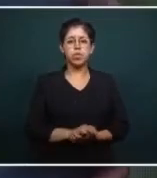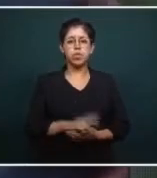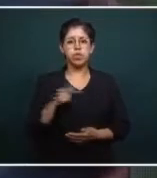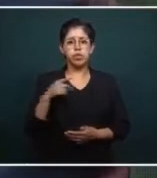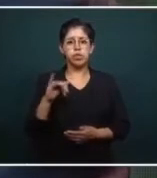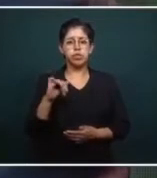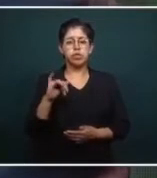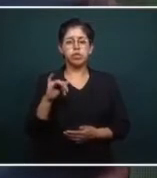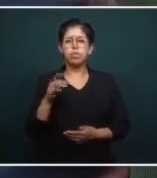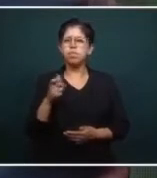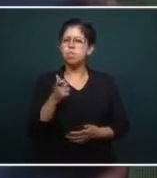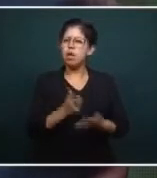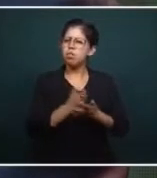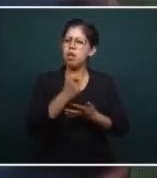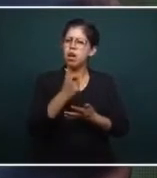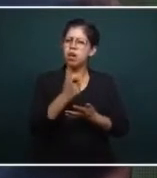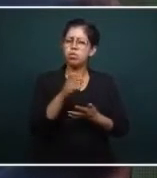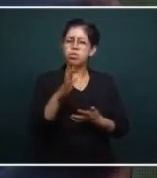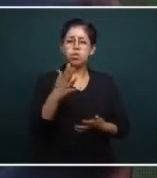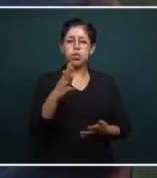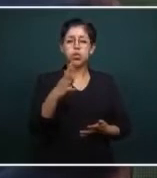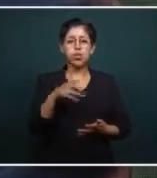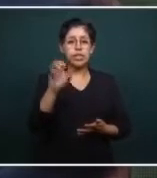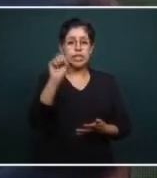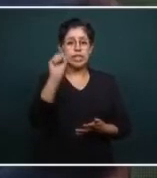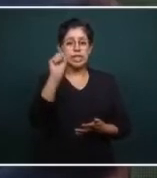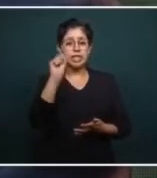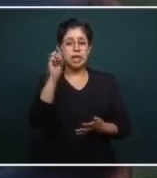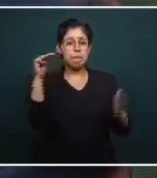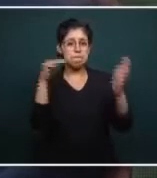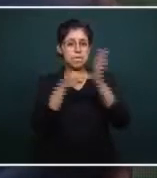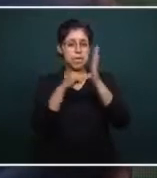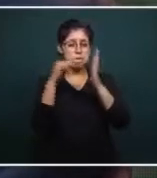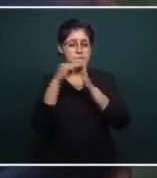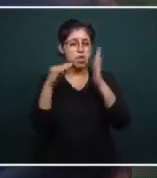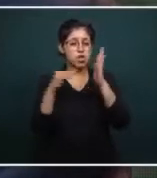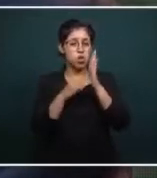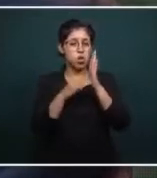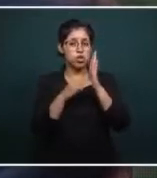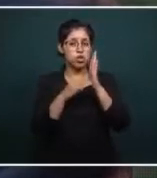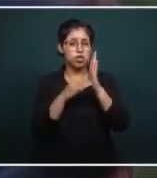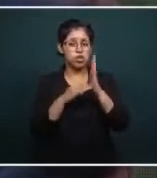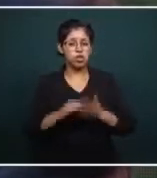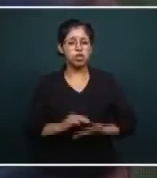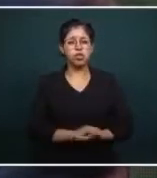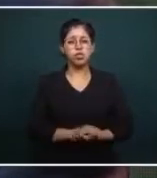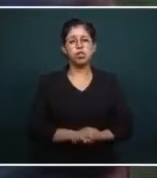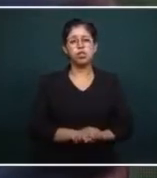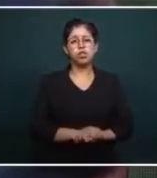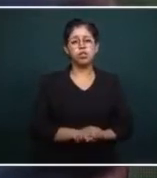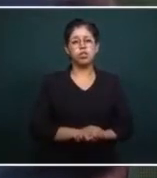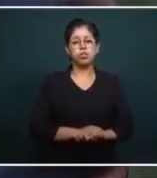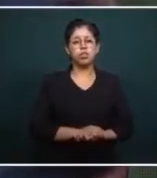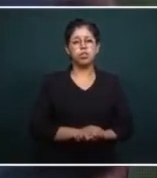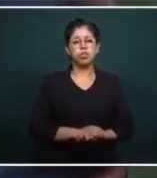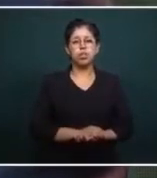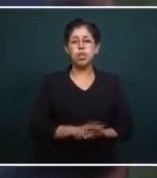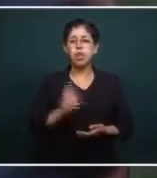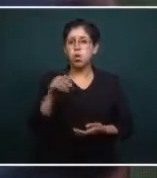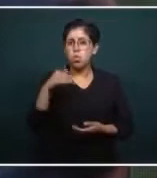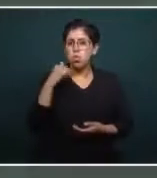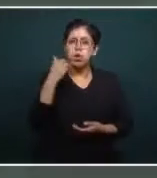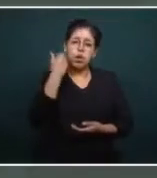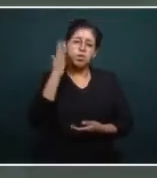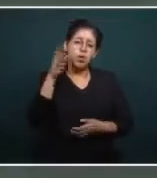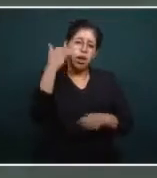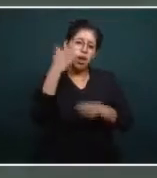ejercido And they've exercised alrededor de 60,000 60 millones. million. Y para terminarlo, And in order